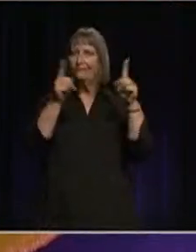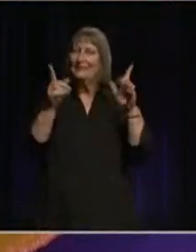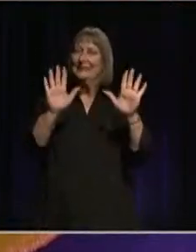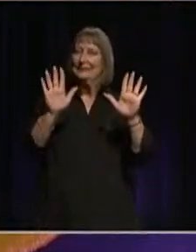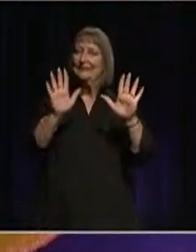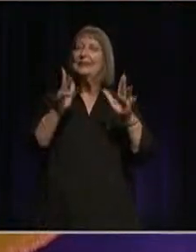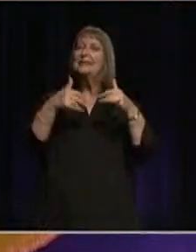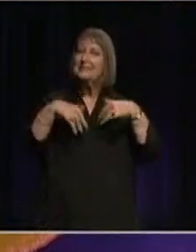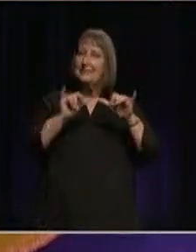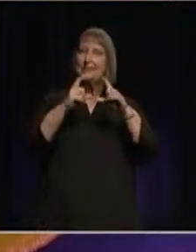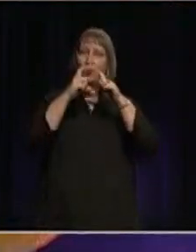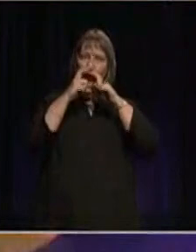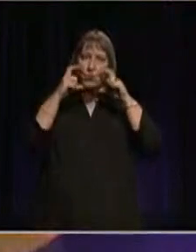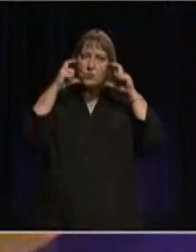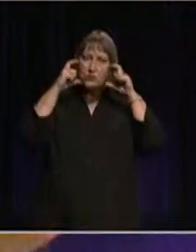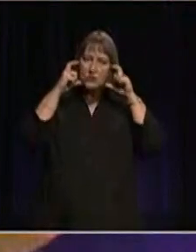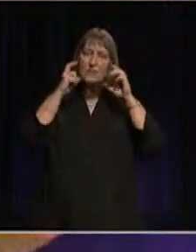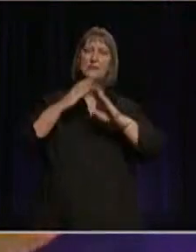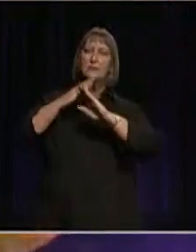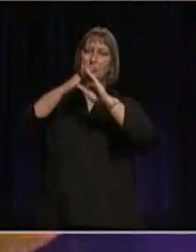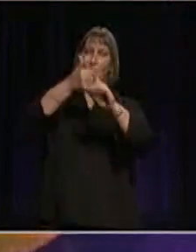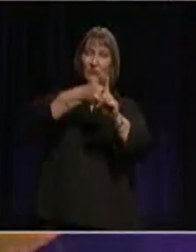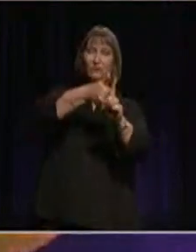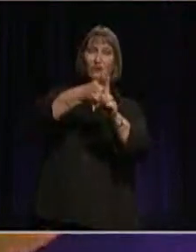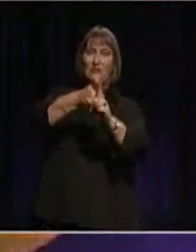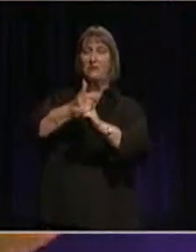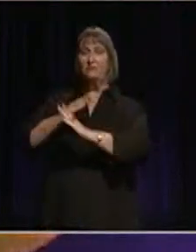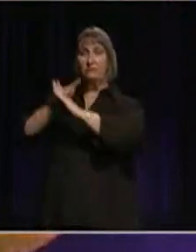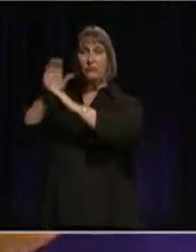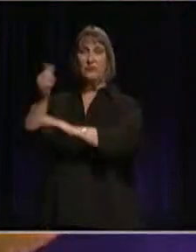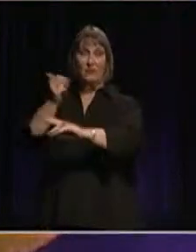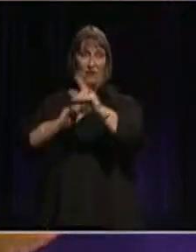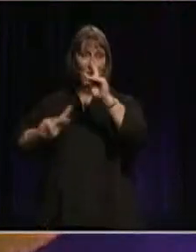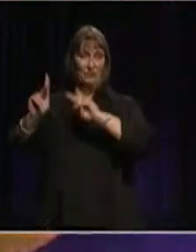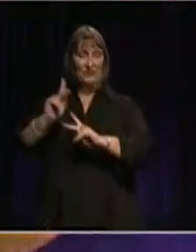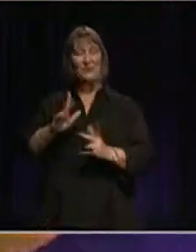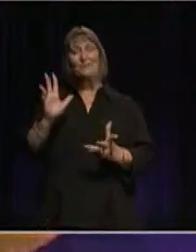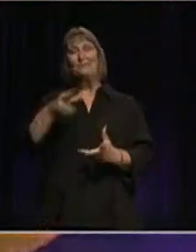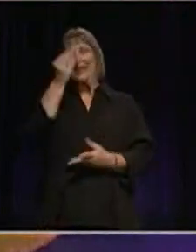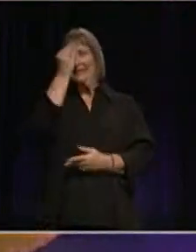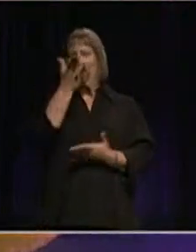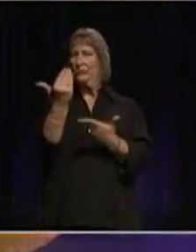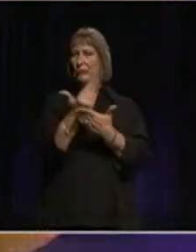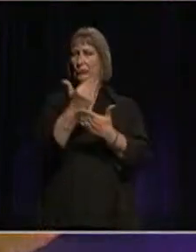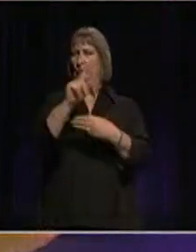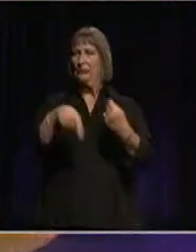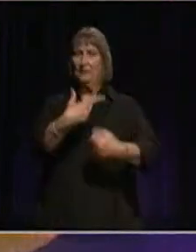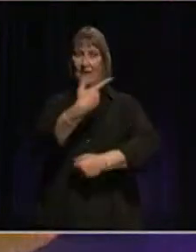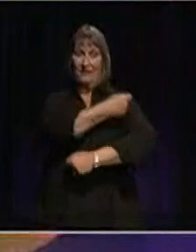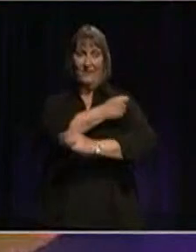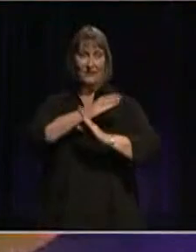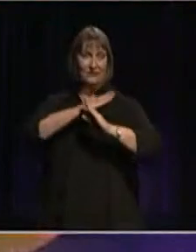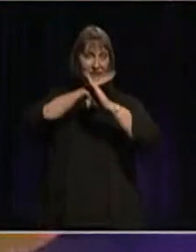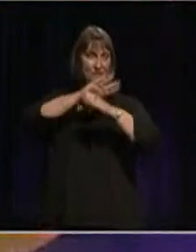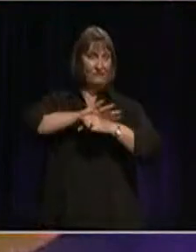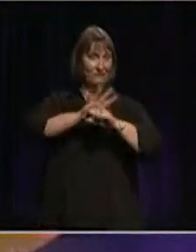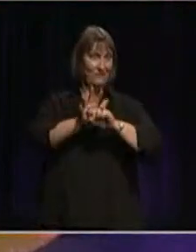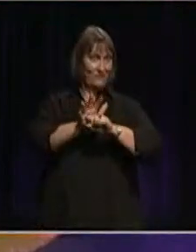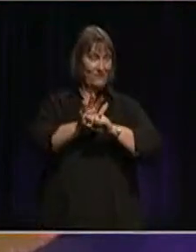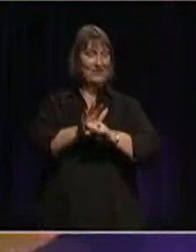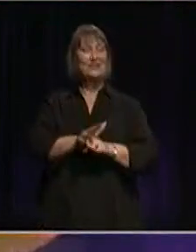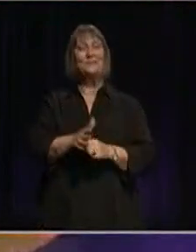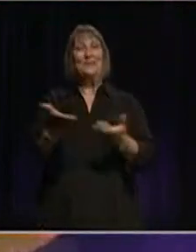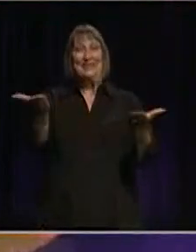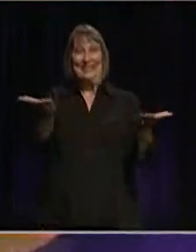protect yourself and others from this virus. Quick update on vaccines. As of yesterday in Bexar County, we